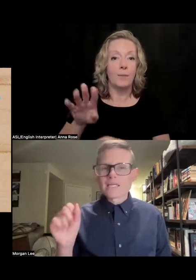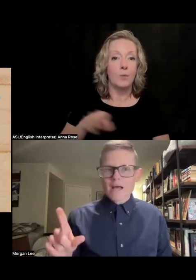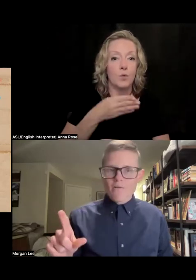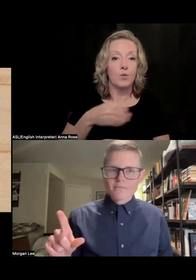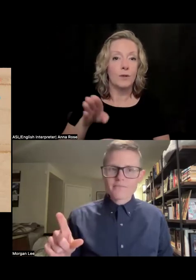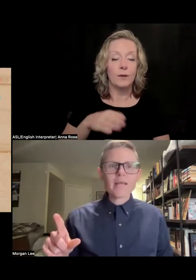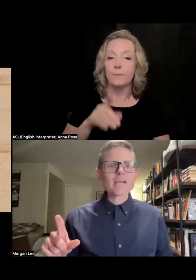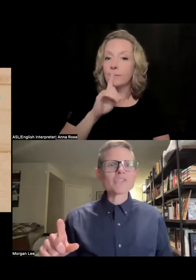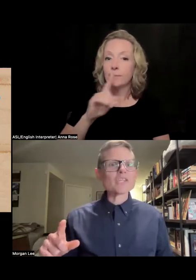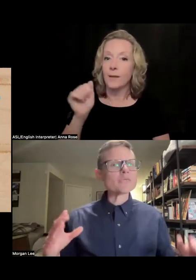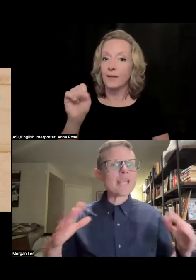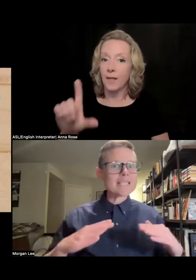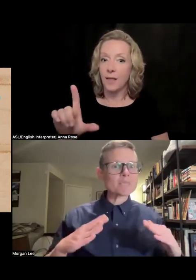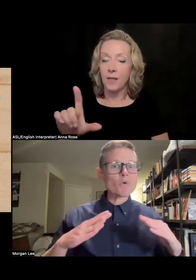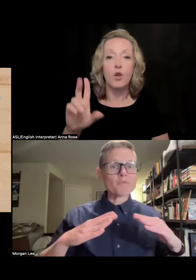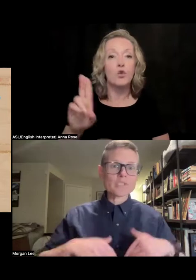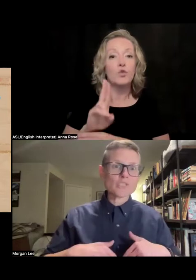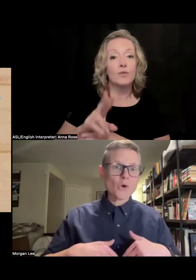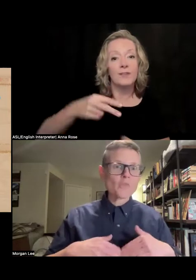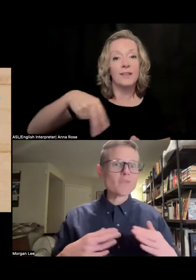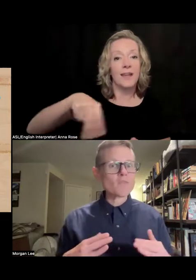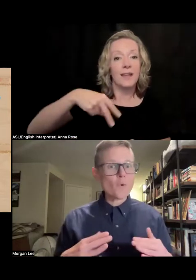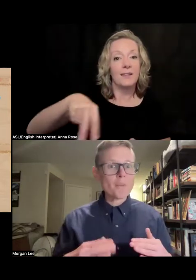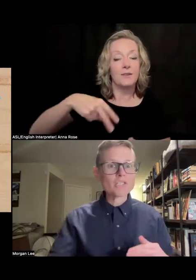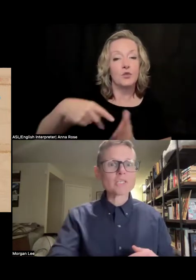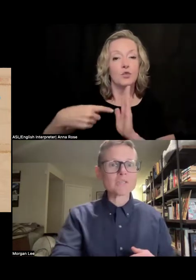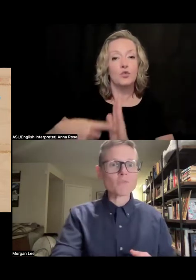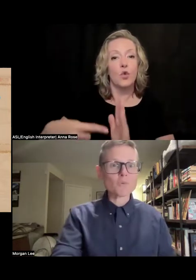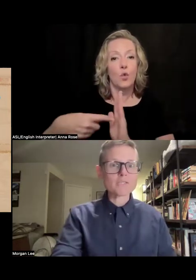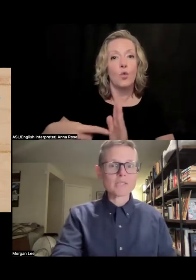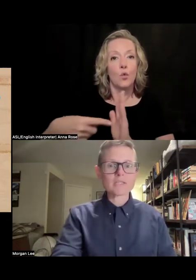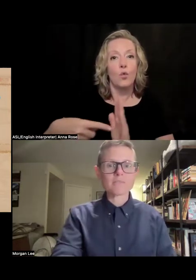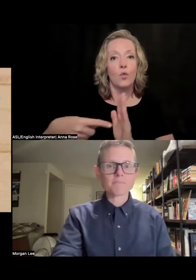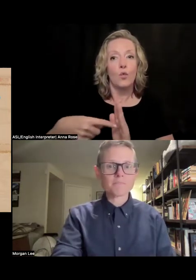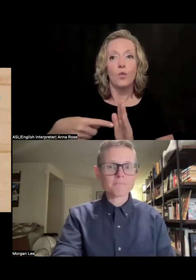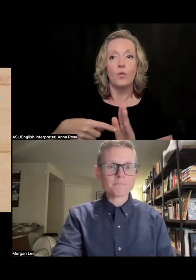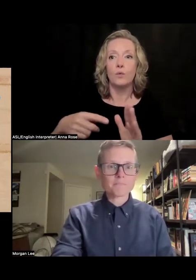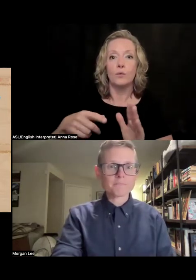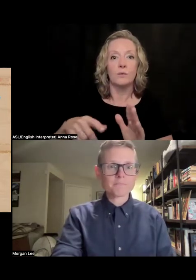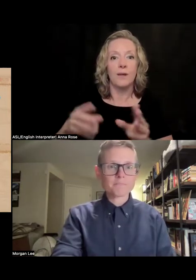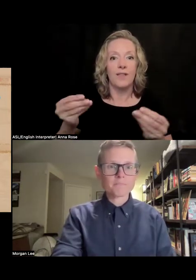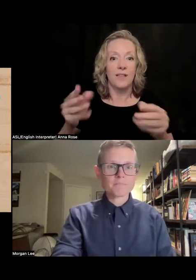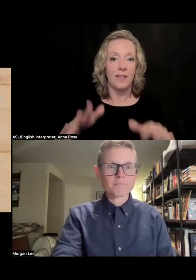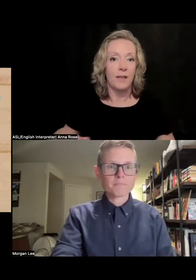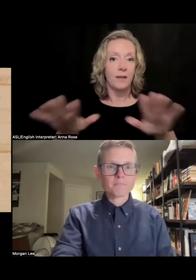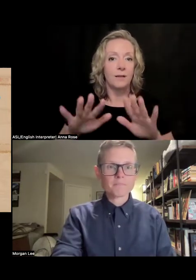use ASL. They actually used dance moves to show the different formations of the regions.